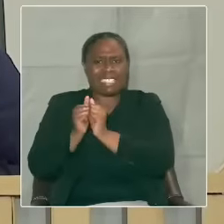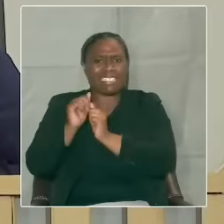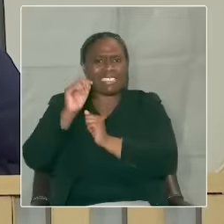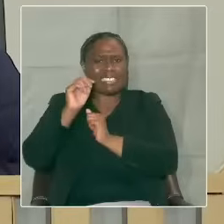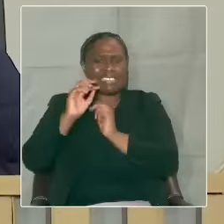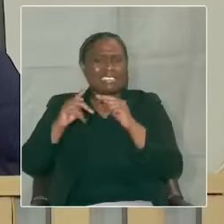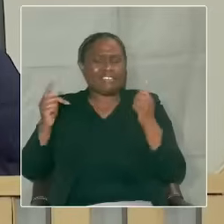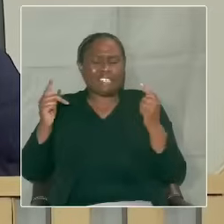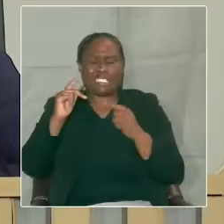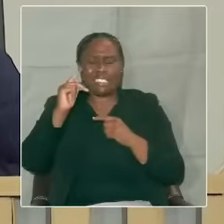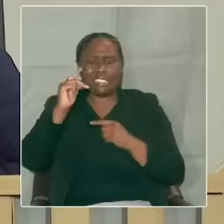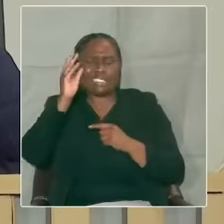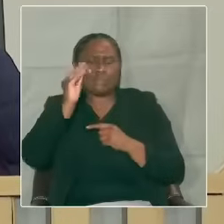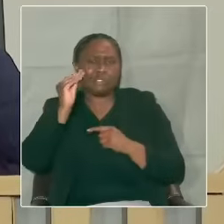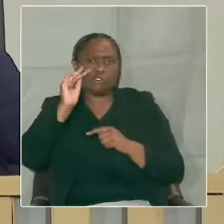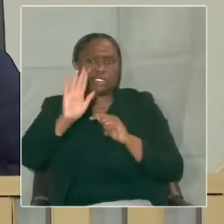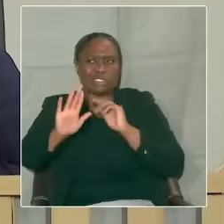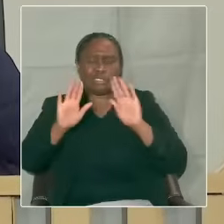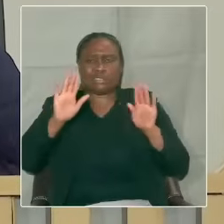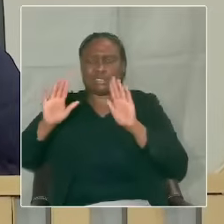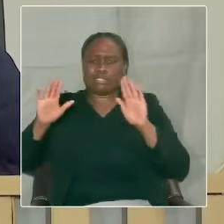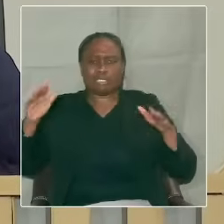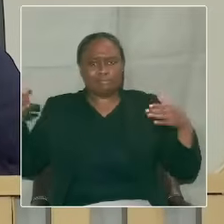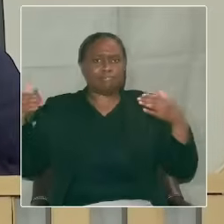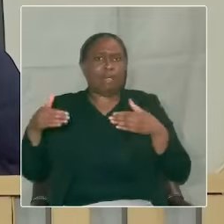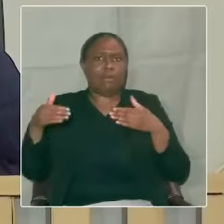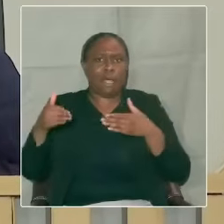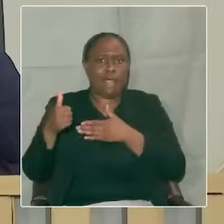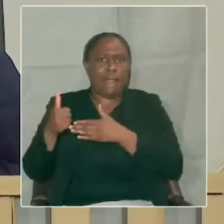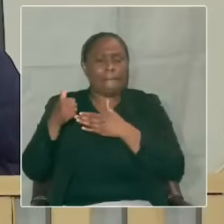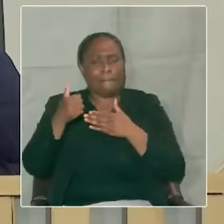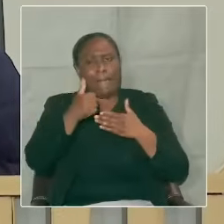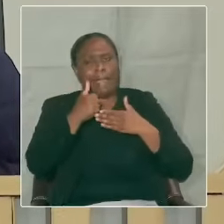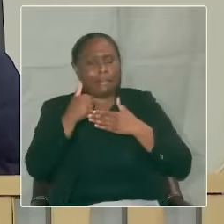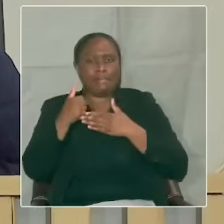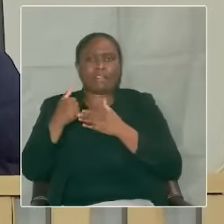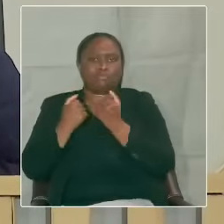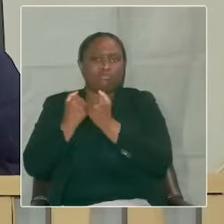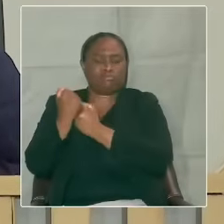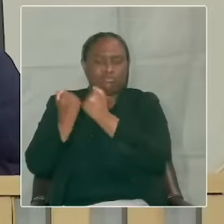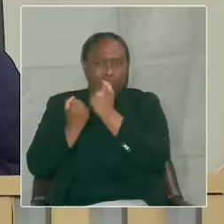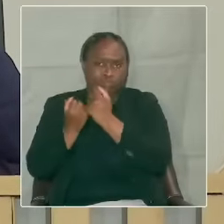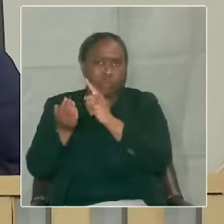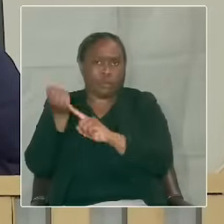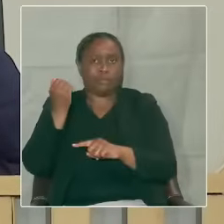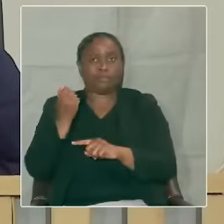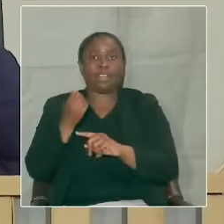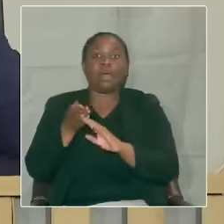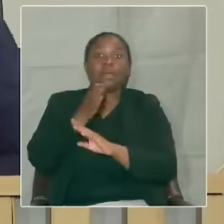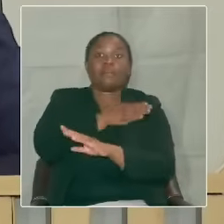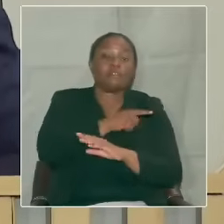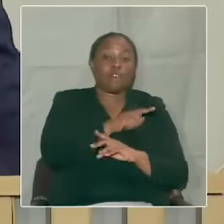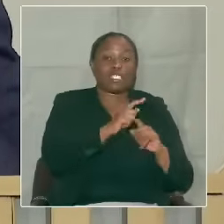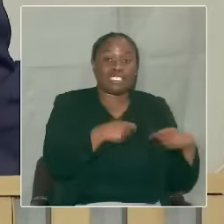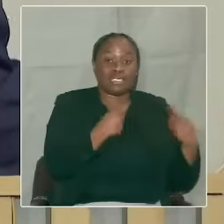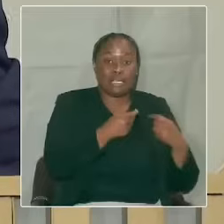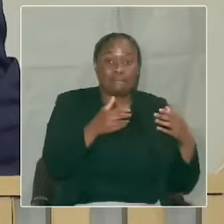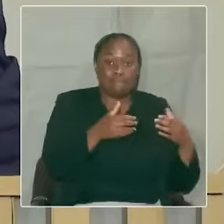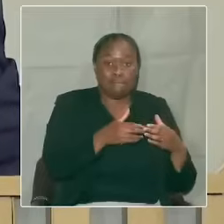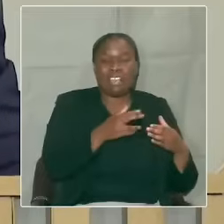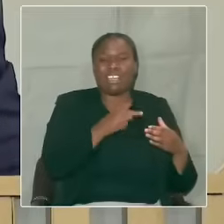various sectors. You'd recall I said the first previously team consisted of members